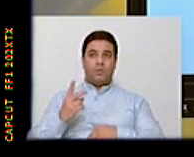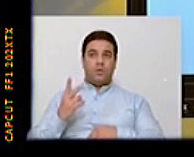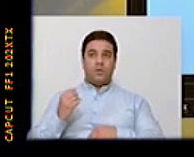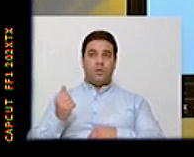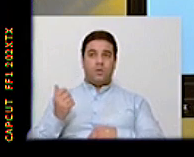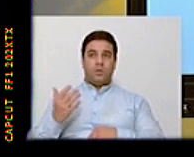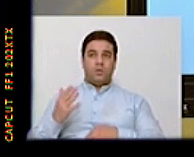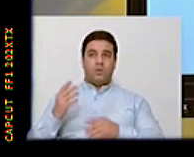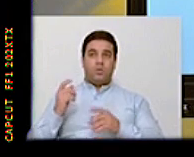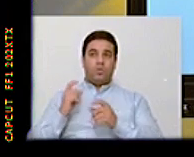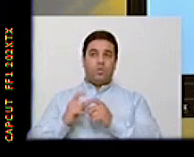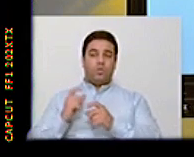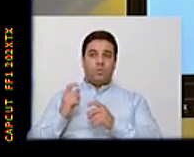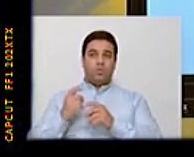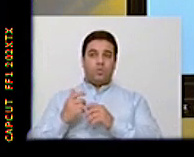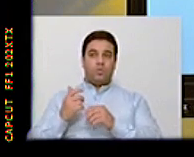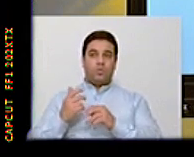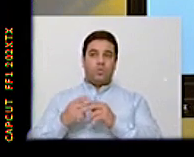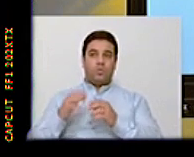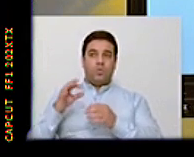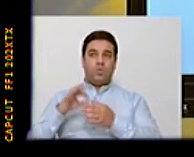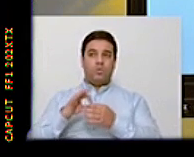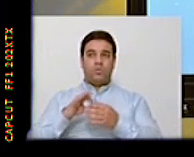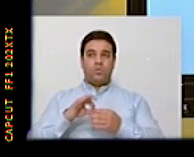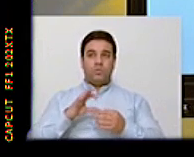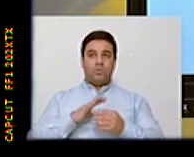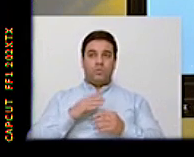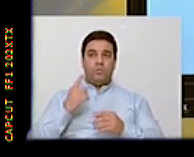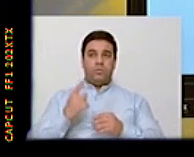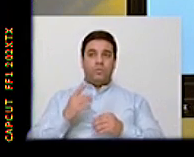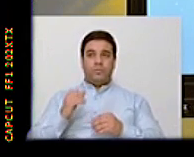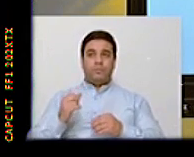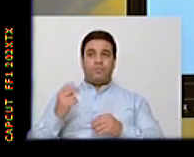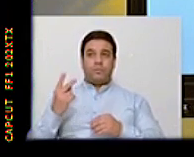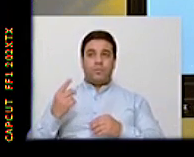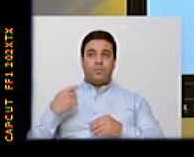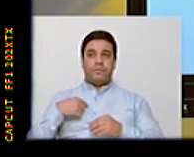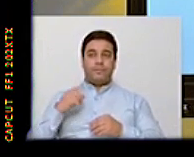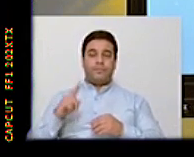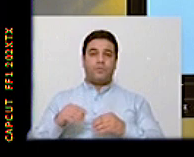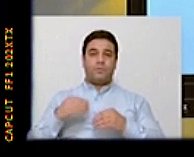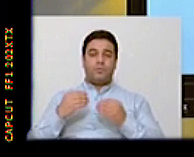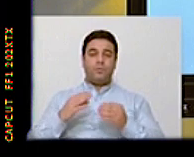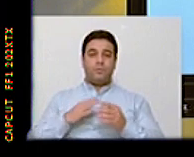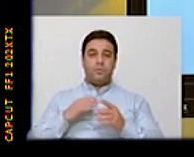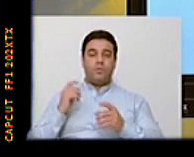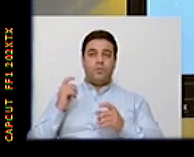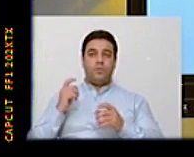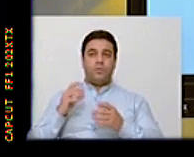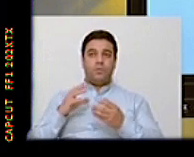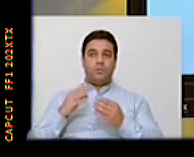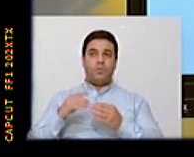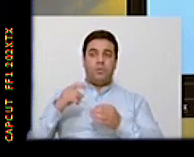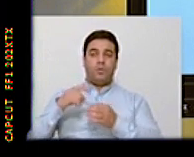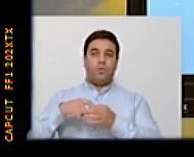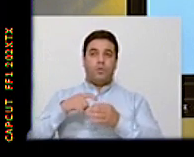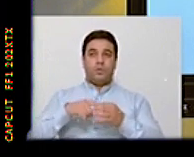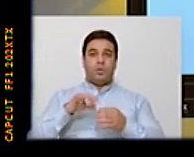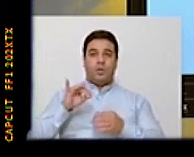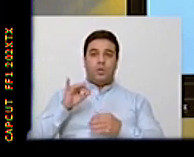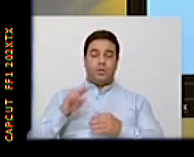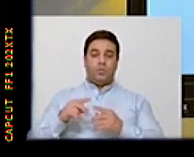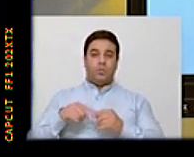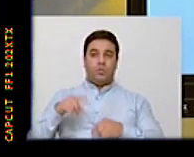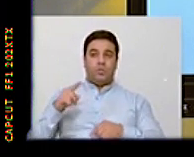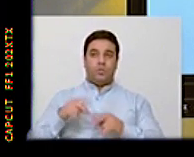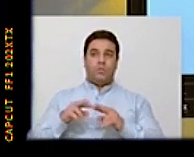nechta yuklarni osib qo'yildi. Bu yerda 1 va 2 raqami bilan berilgan yuklarni osilgan iplarning